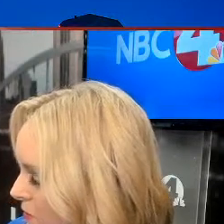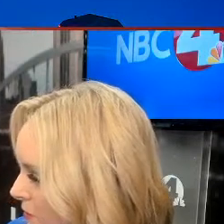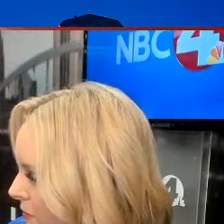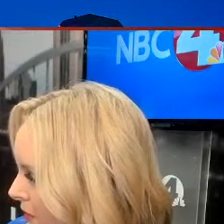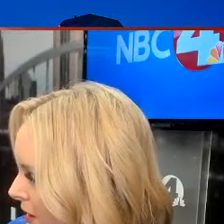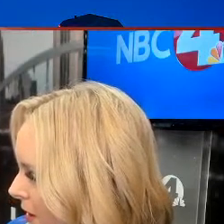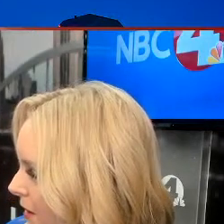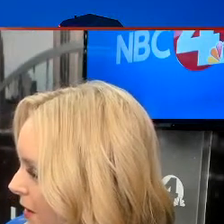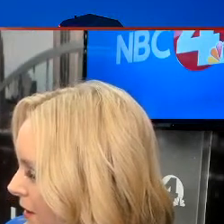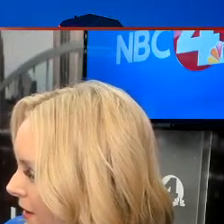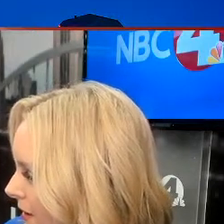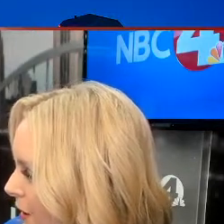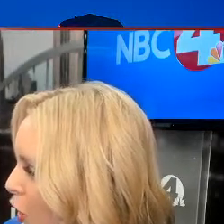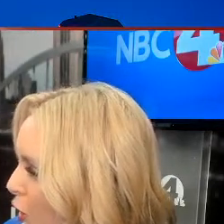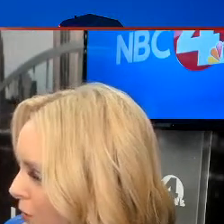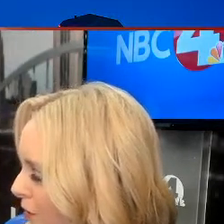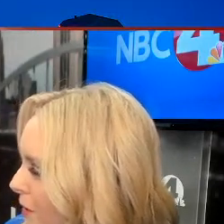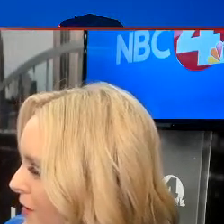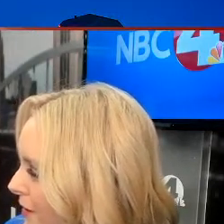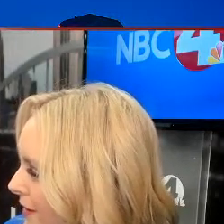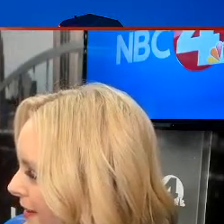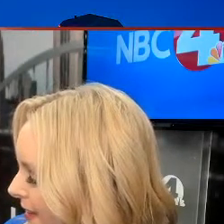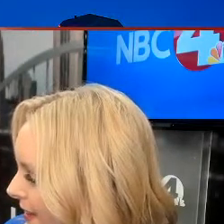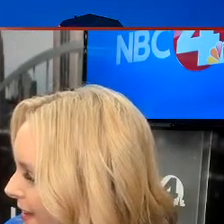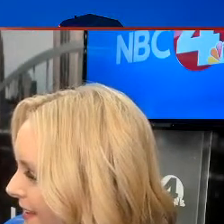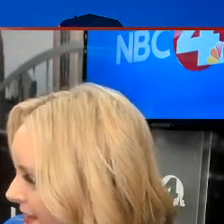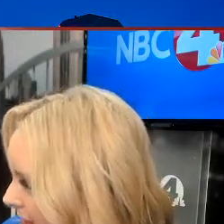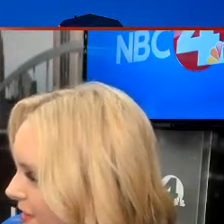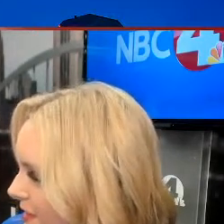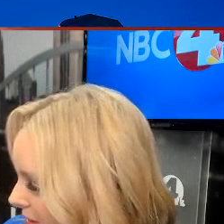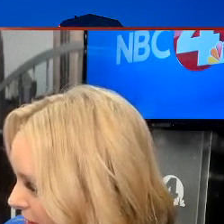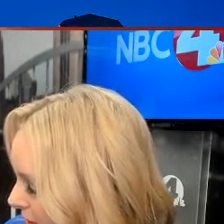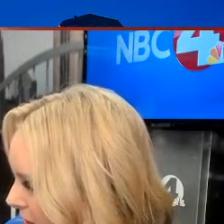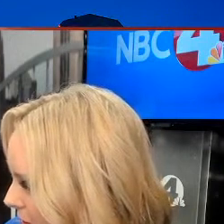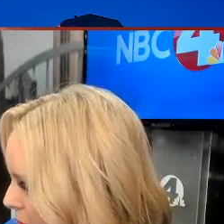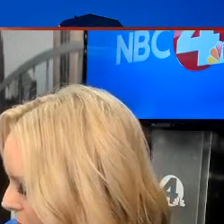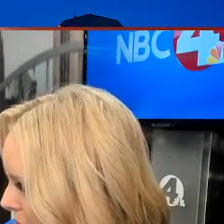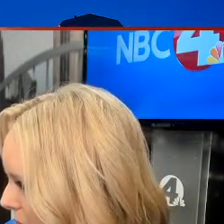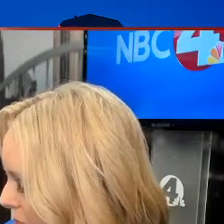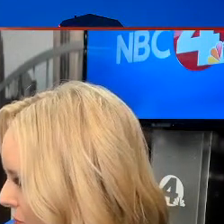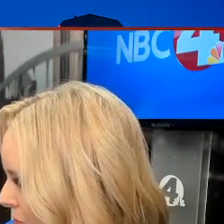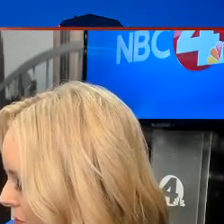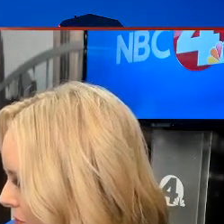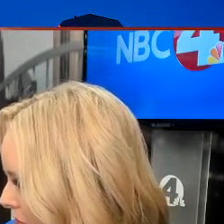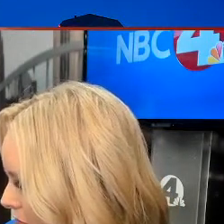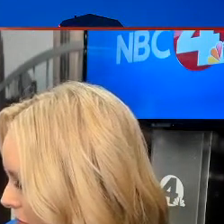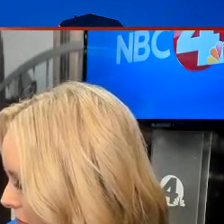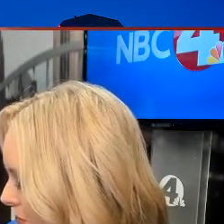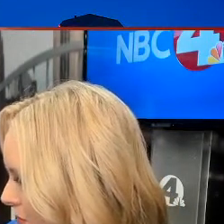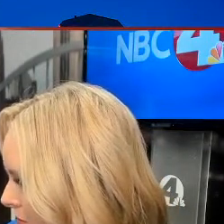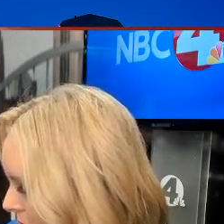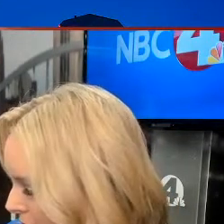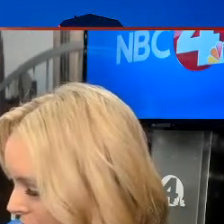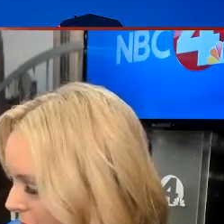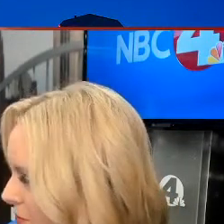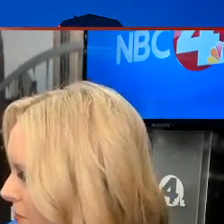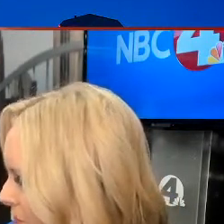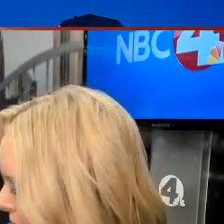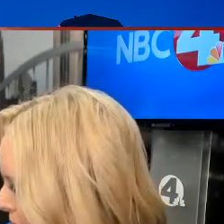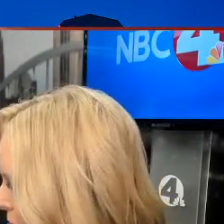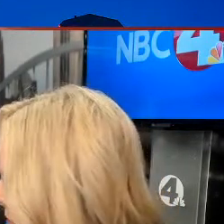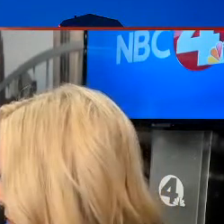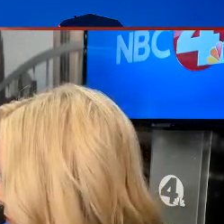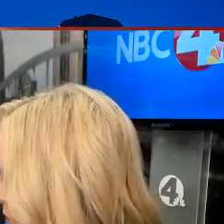course it's becoming a political statement and problem. But yeah, the Attorney General seems to think that Ohio State would have a case if